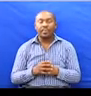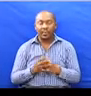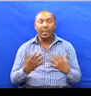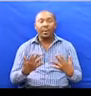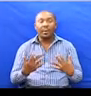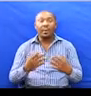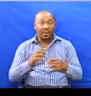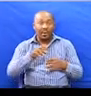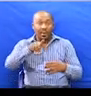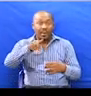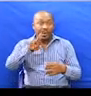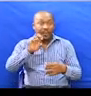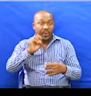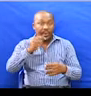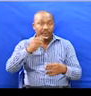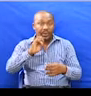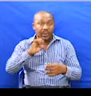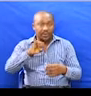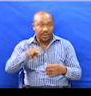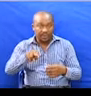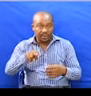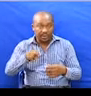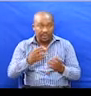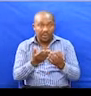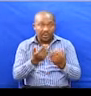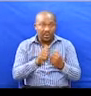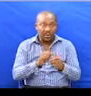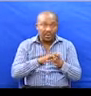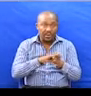protein is used in different